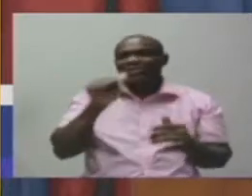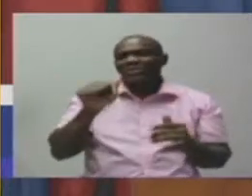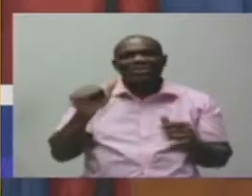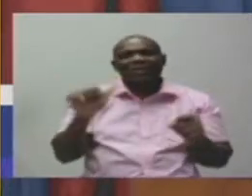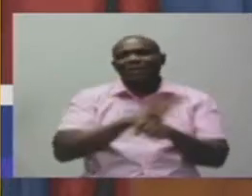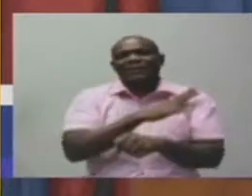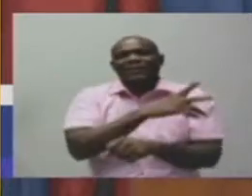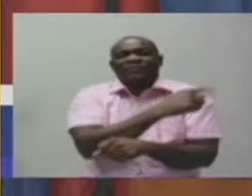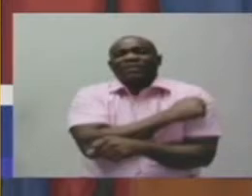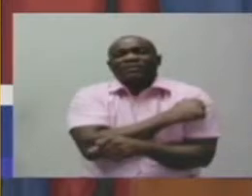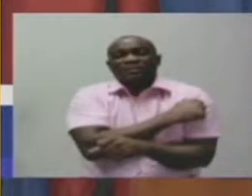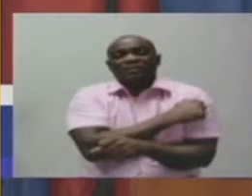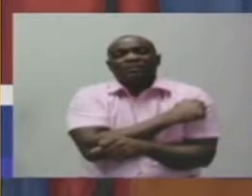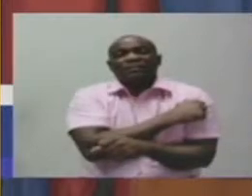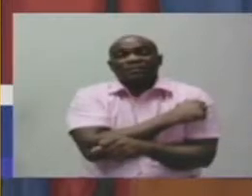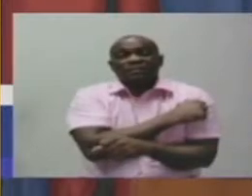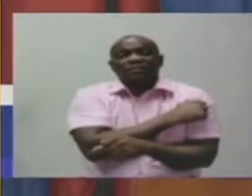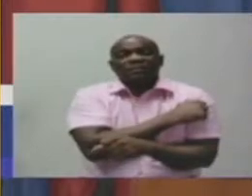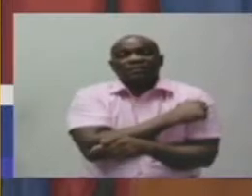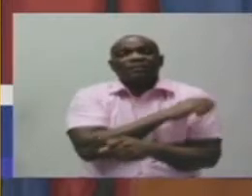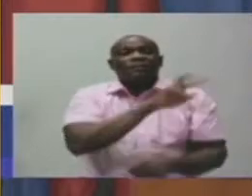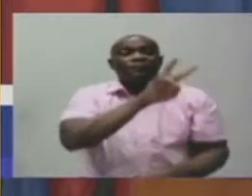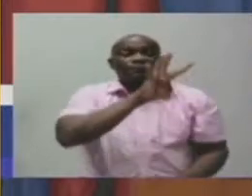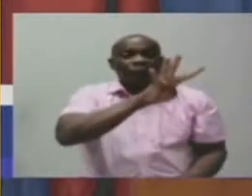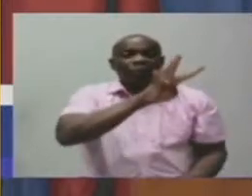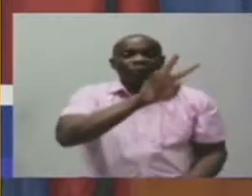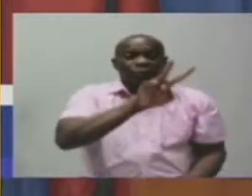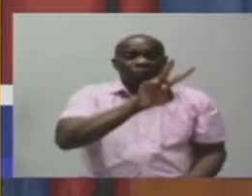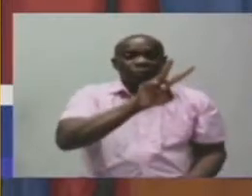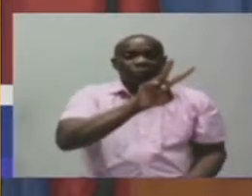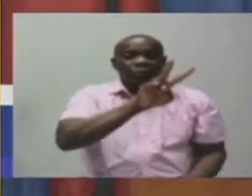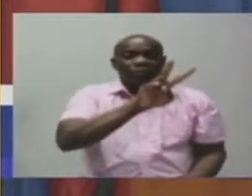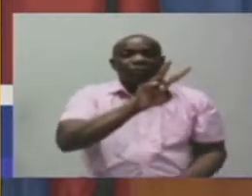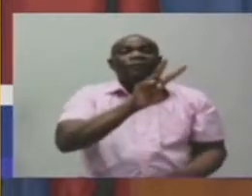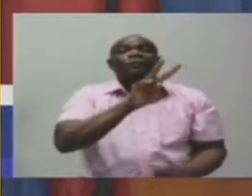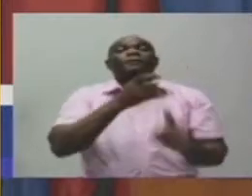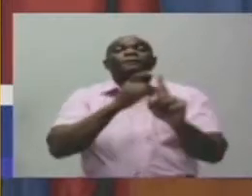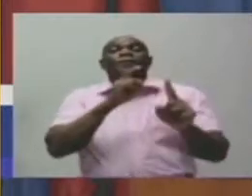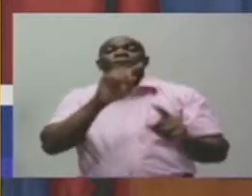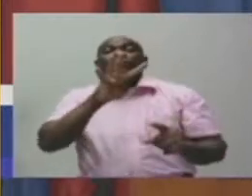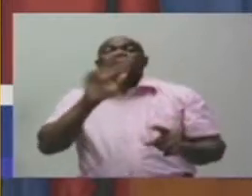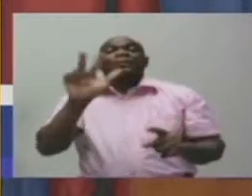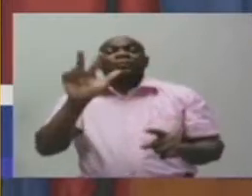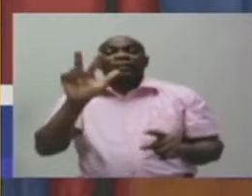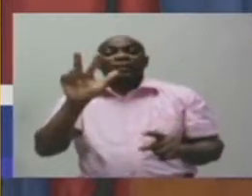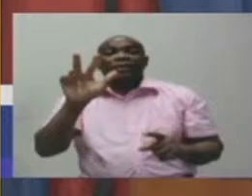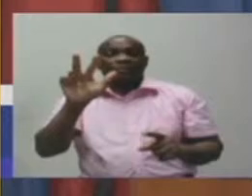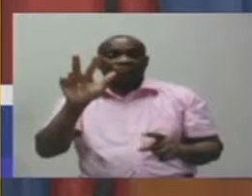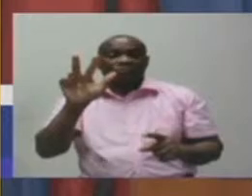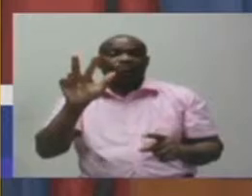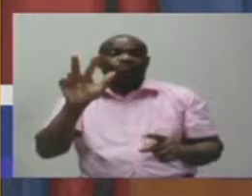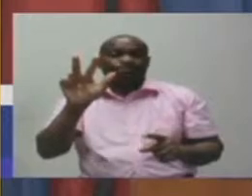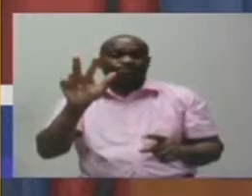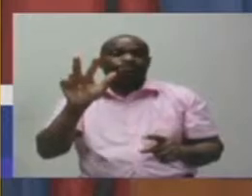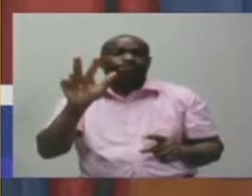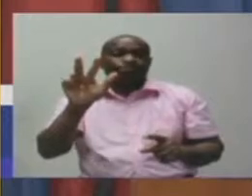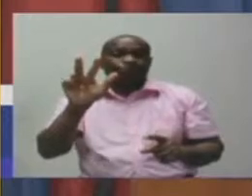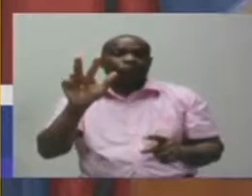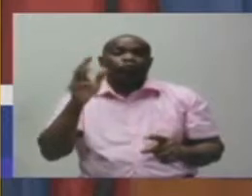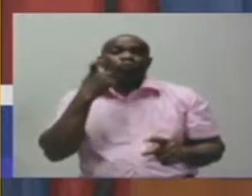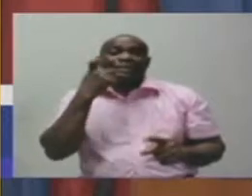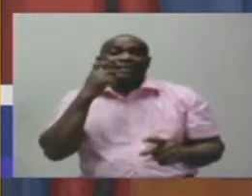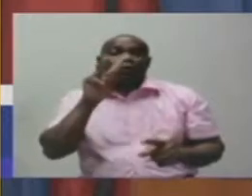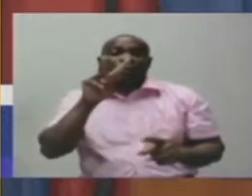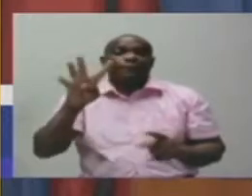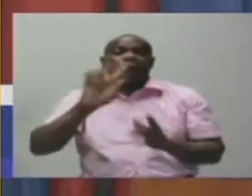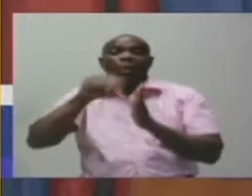42 out of the 47 persons who have access to call the ambulance and came into the A&E over the past 24 hours and were there